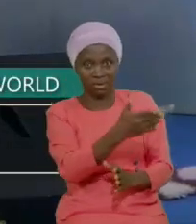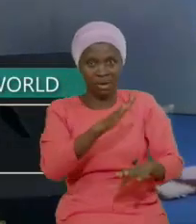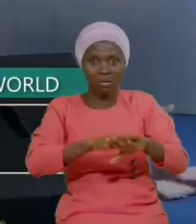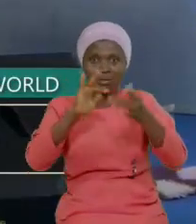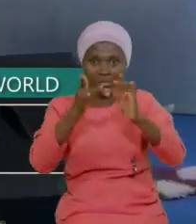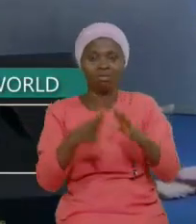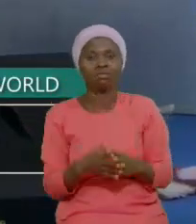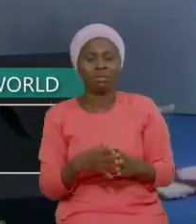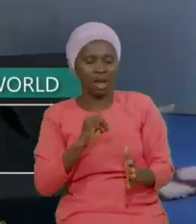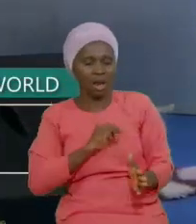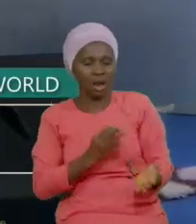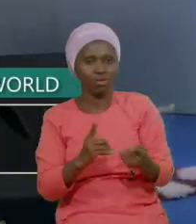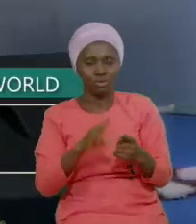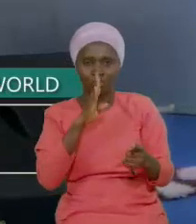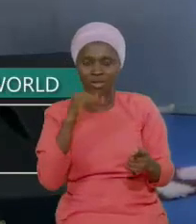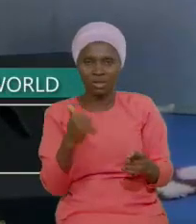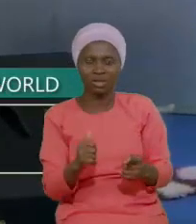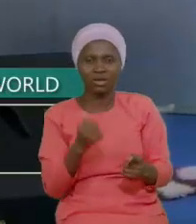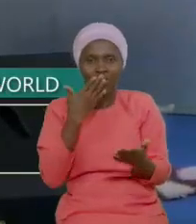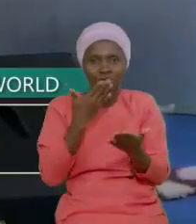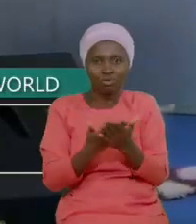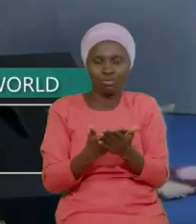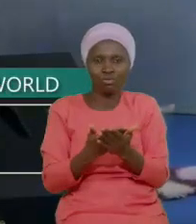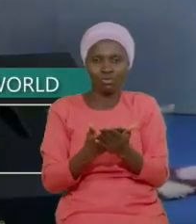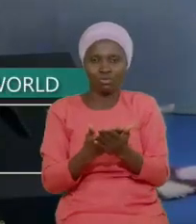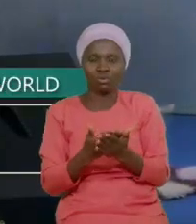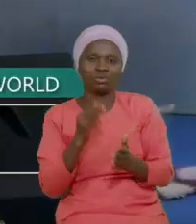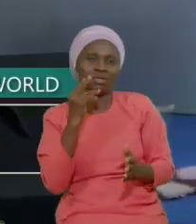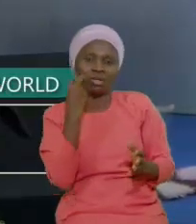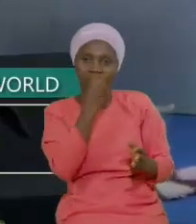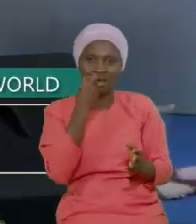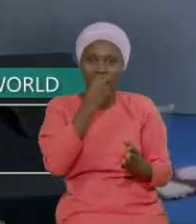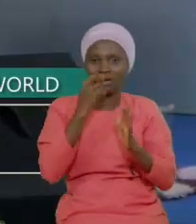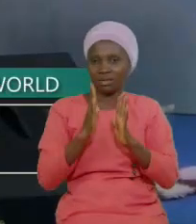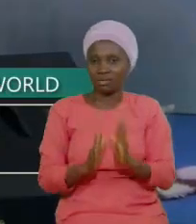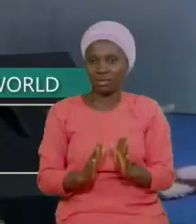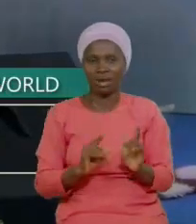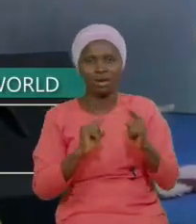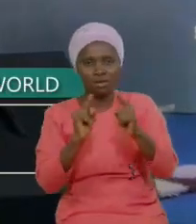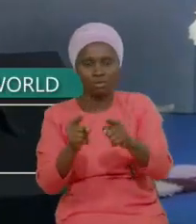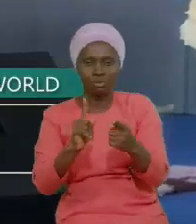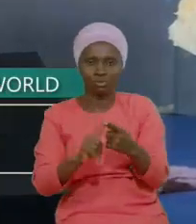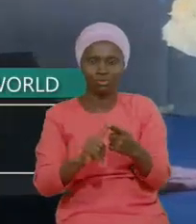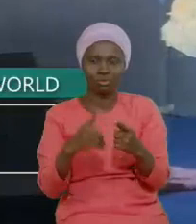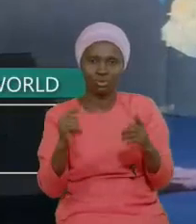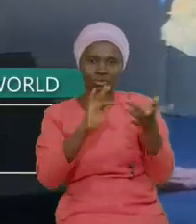I want to be a motivational speaker. Go to the YouTube. You'll find them there.